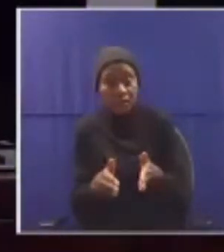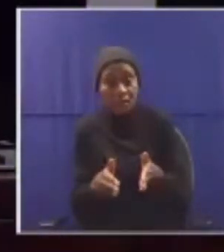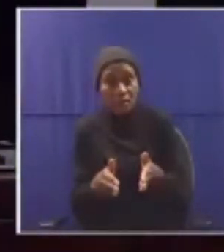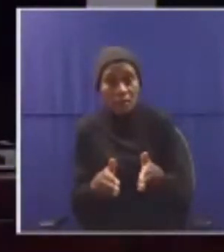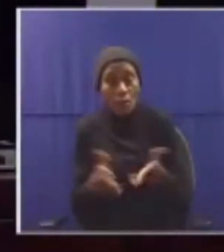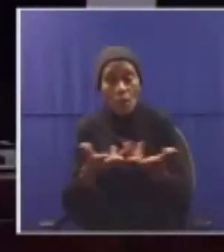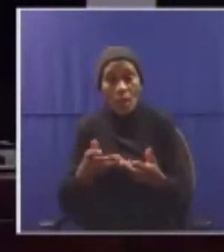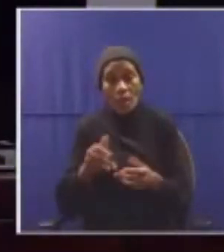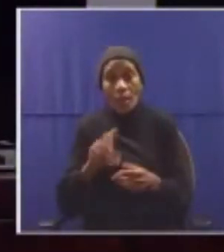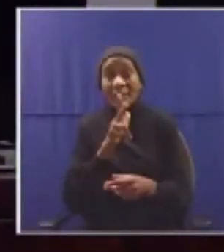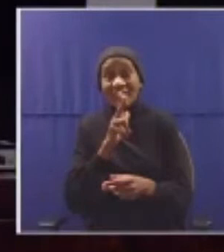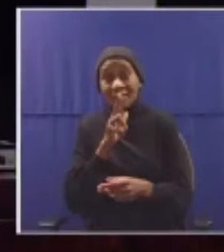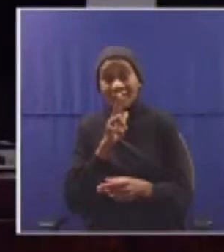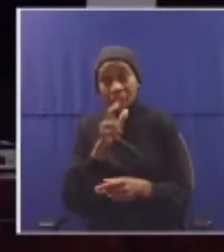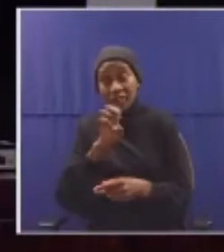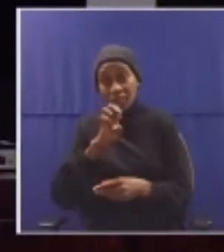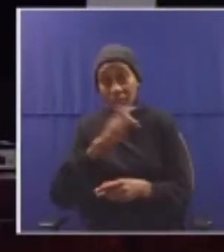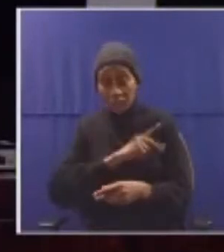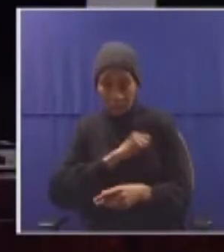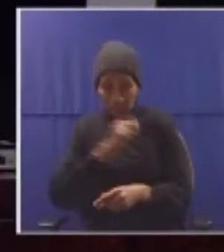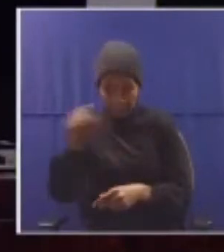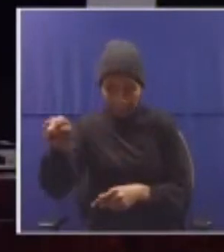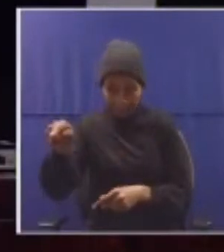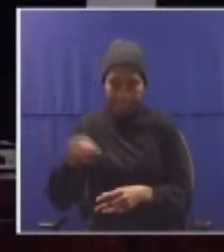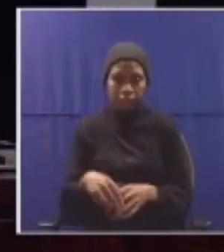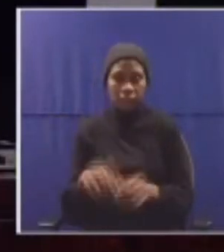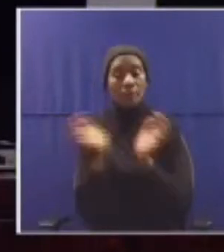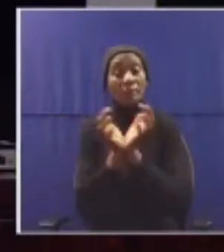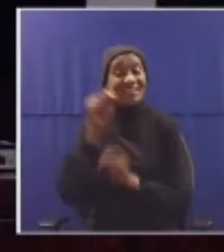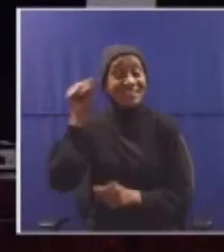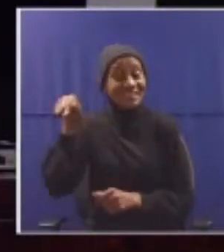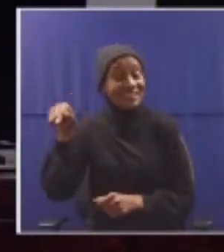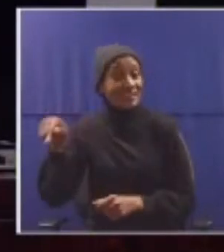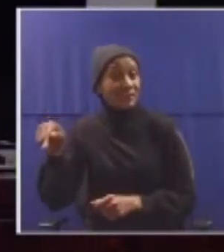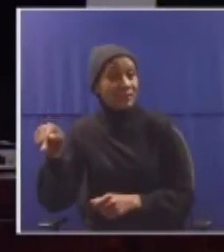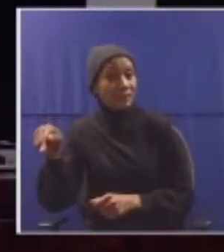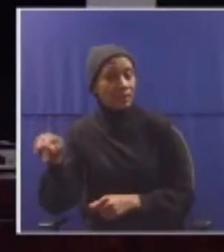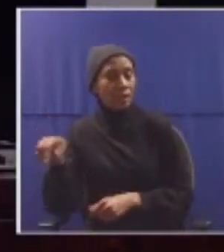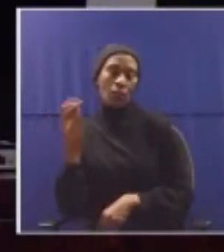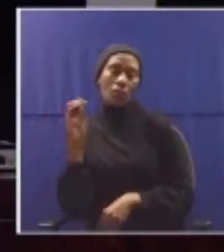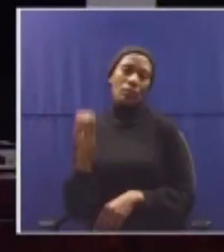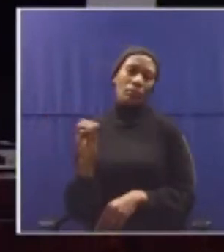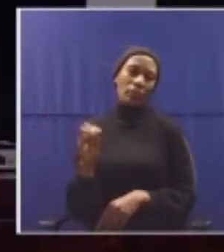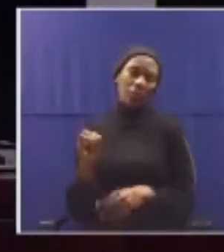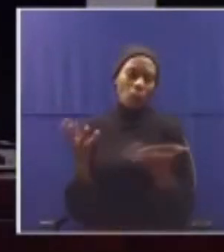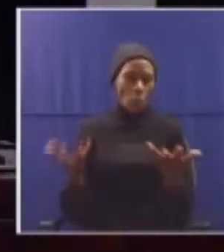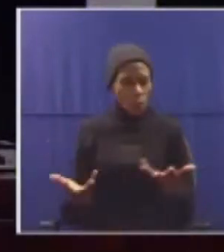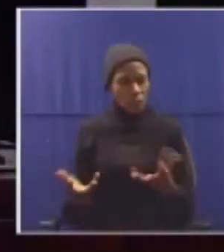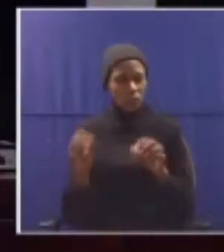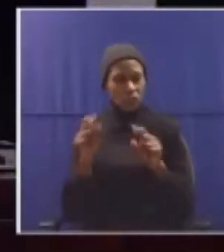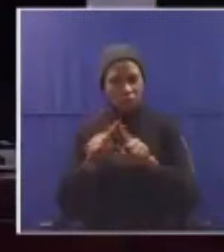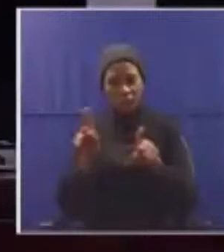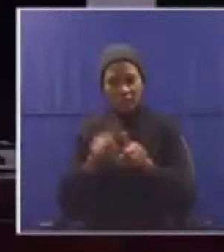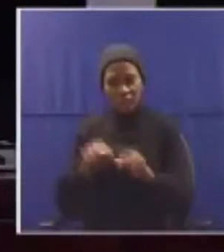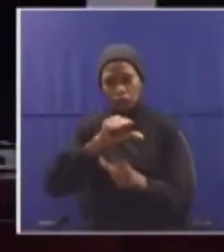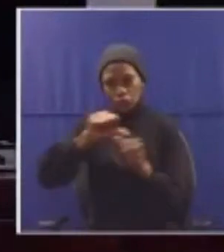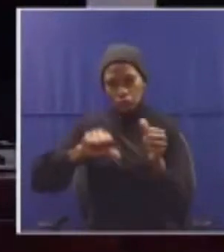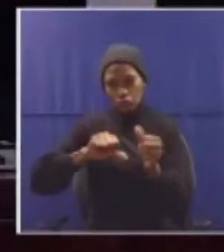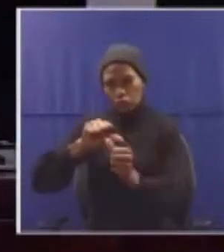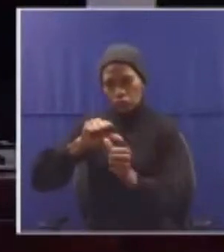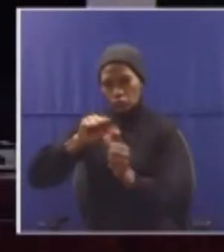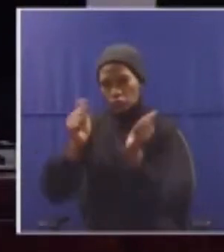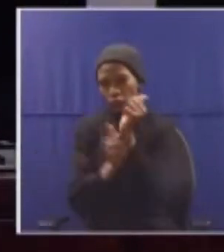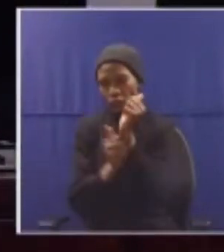Agriculture in Pietermaritzburg. During this meeting, there was a strong commitment from all role